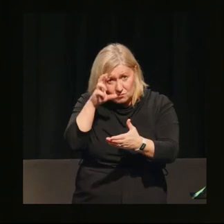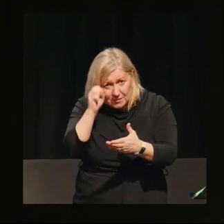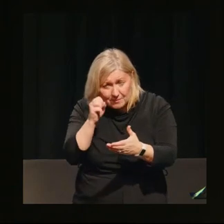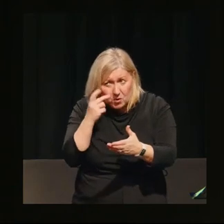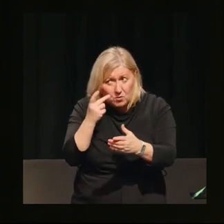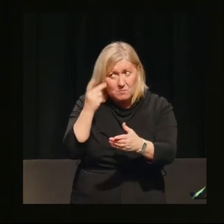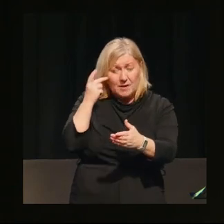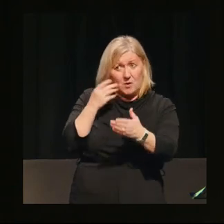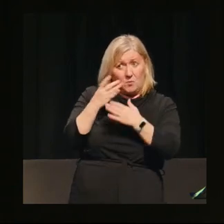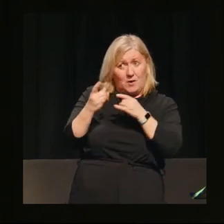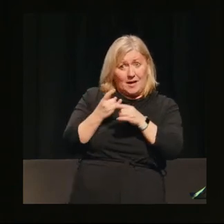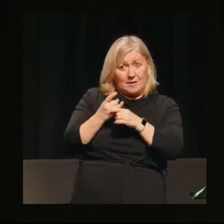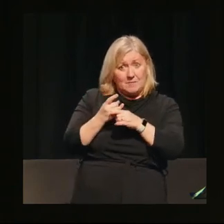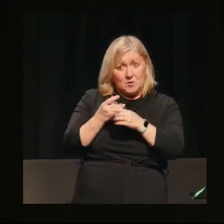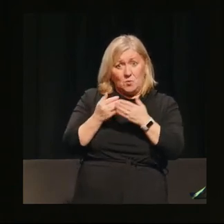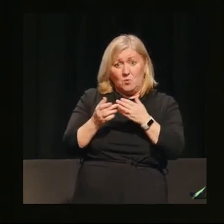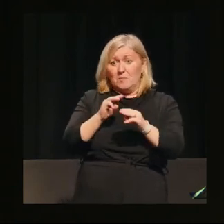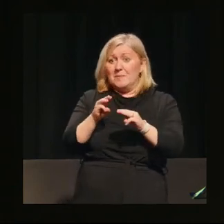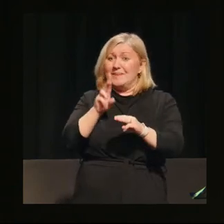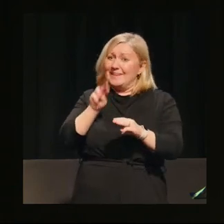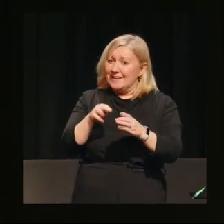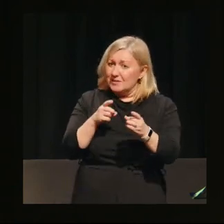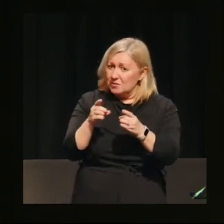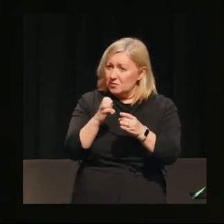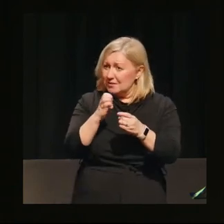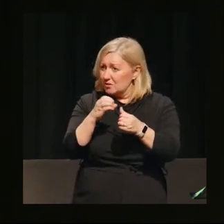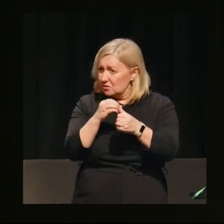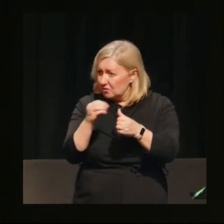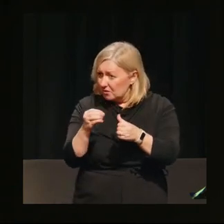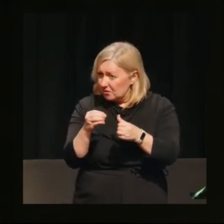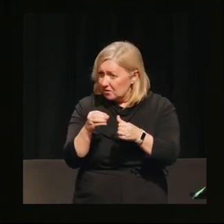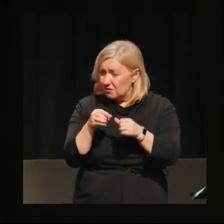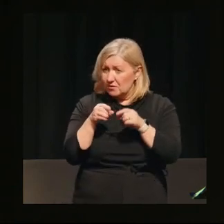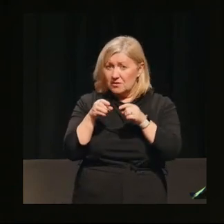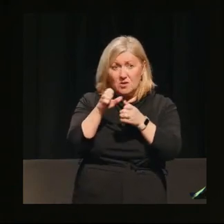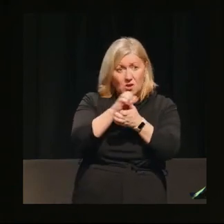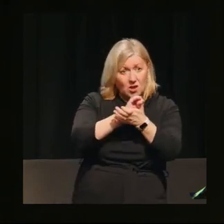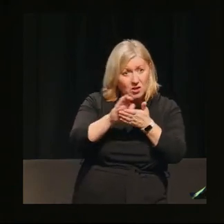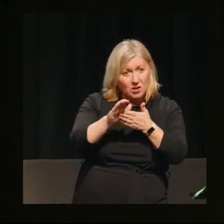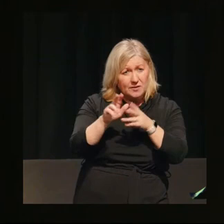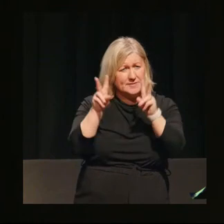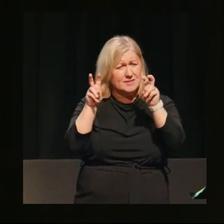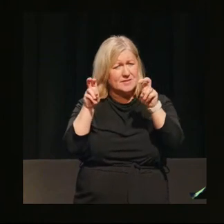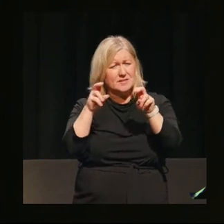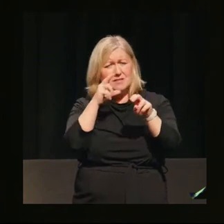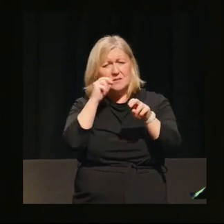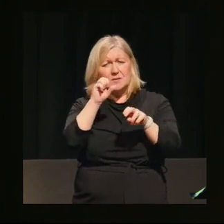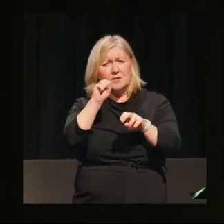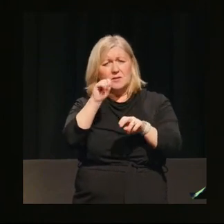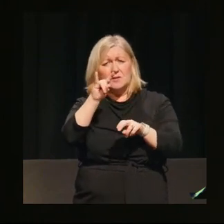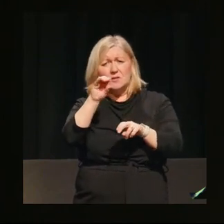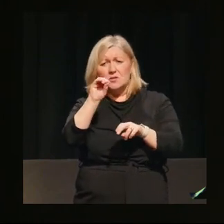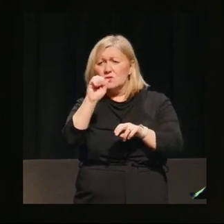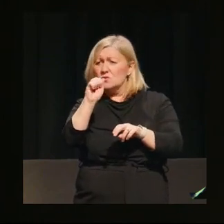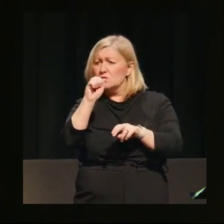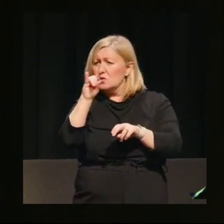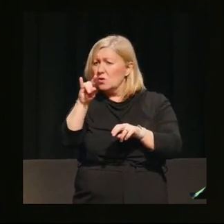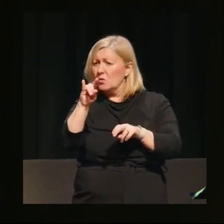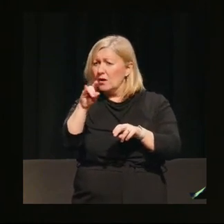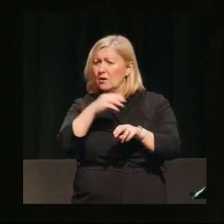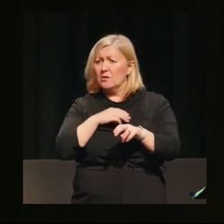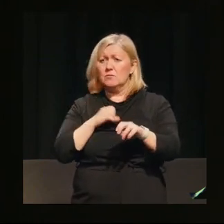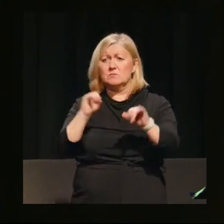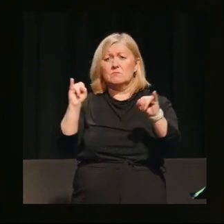other. The Holocaust, the Shoah, was a unique event in history when the Nazis tried to